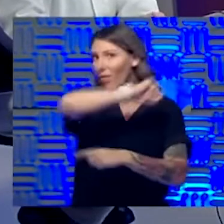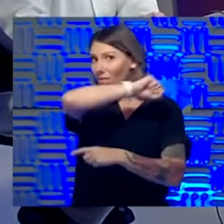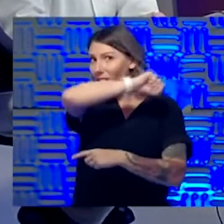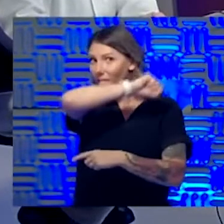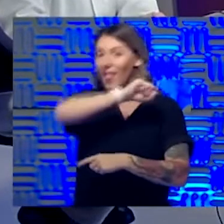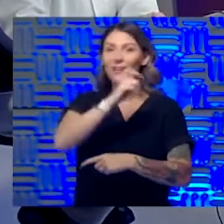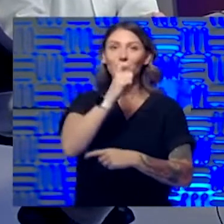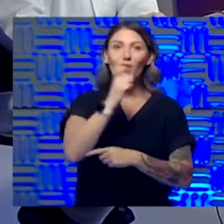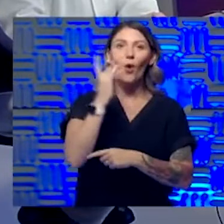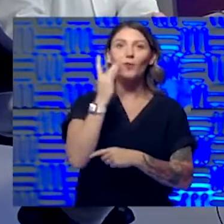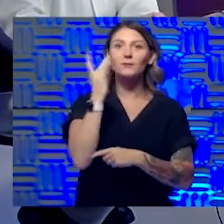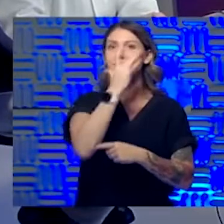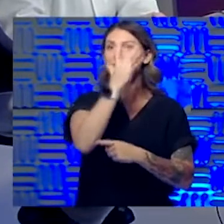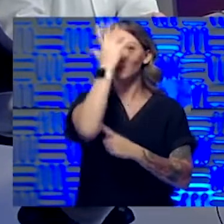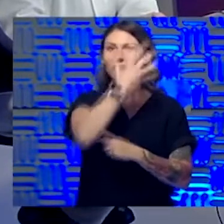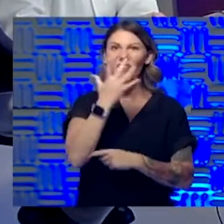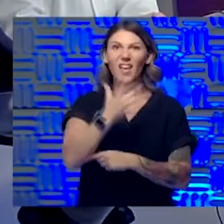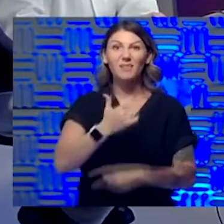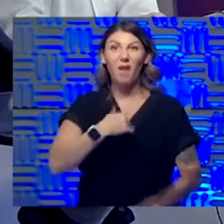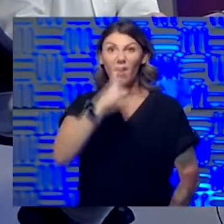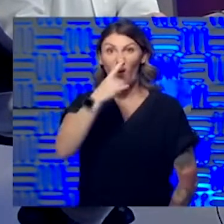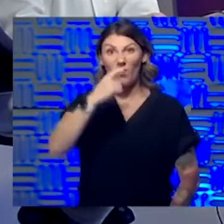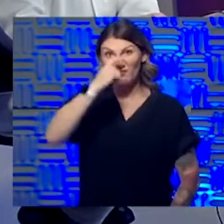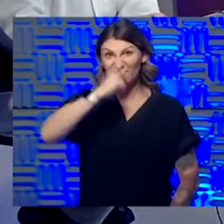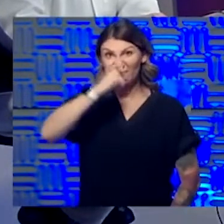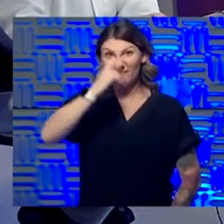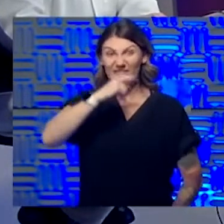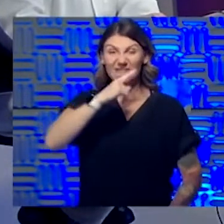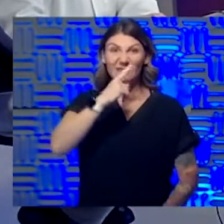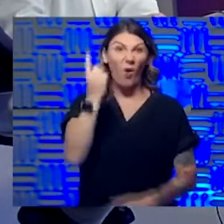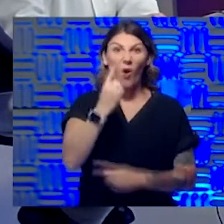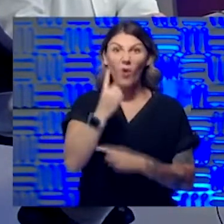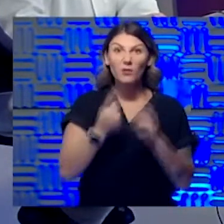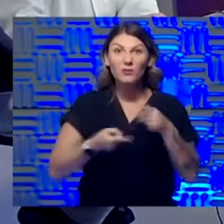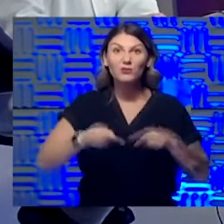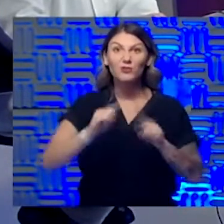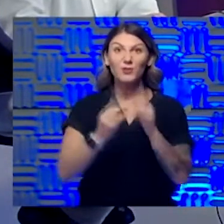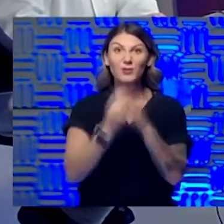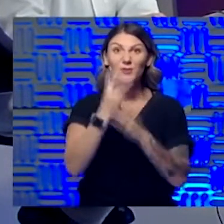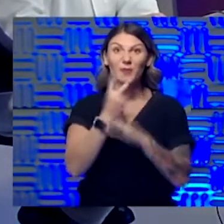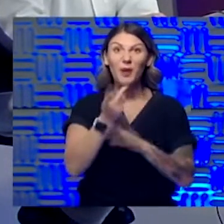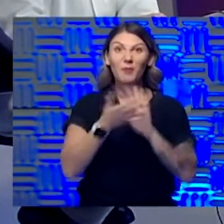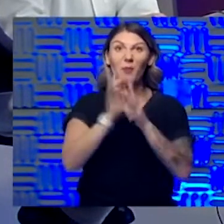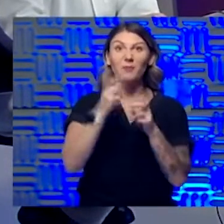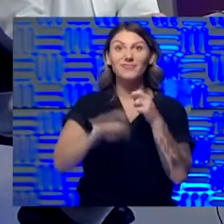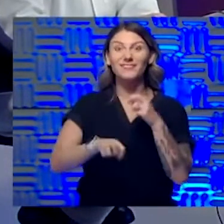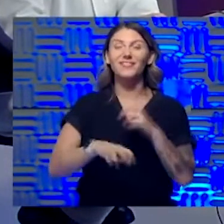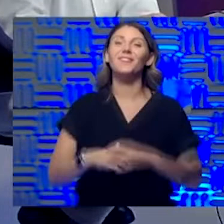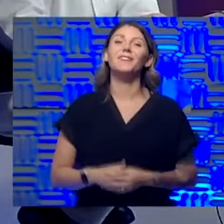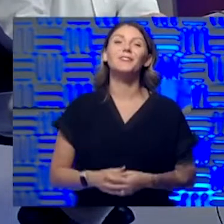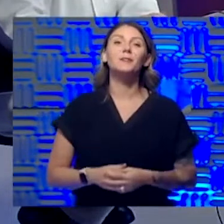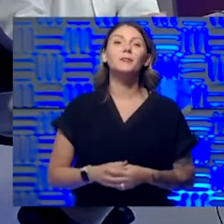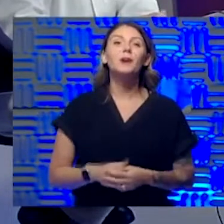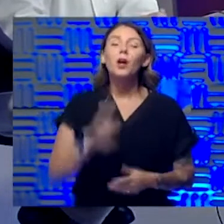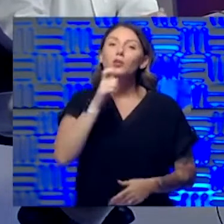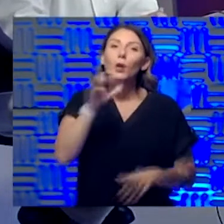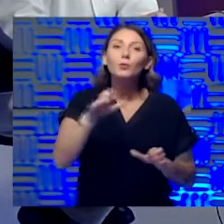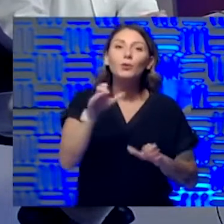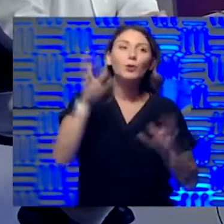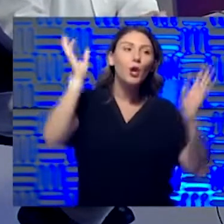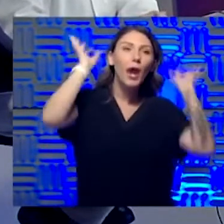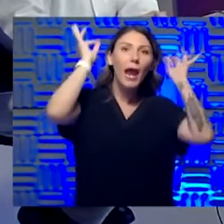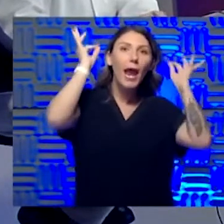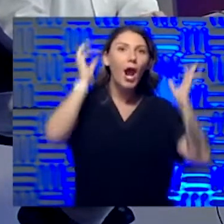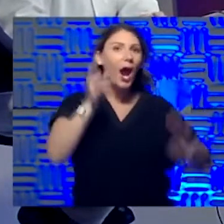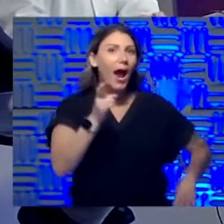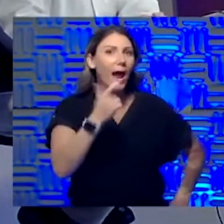guilty of that. My nose itches, I think, all the time, especially in the spring, which makes it a little bit difficult. But don't do your hair. Don't touch your hair